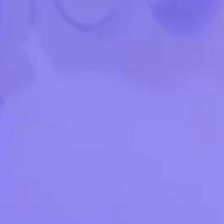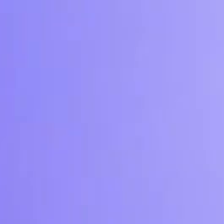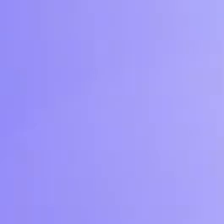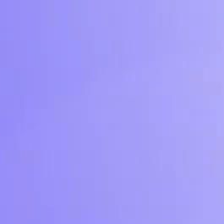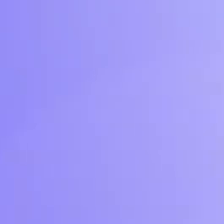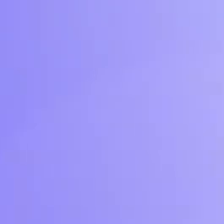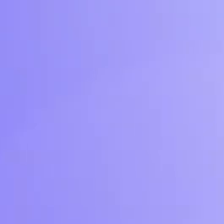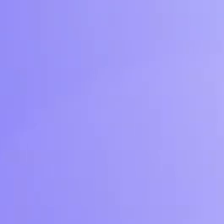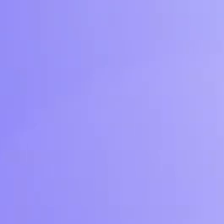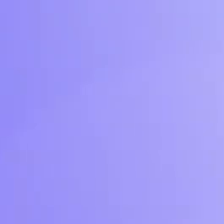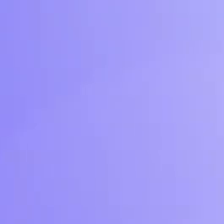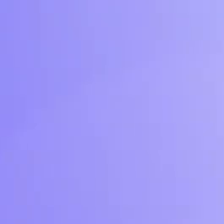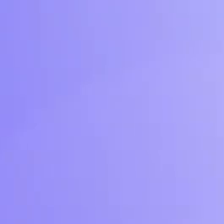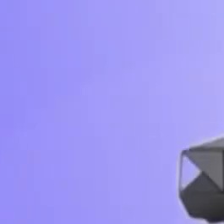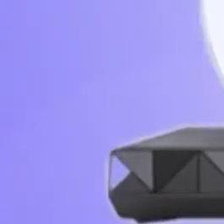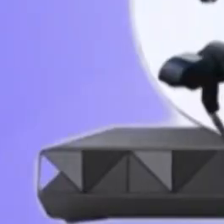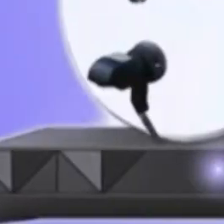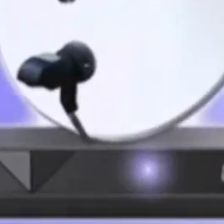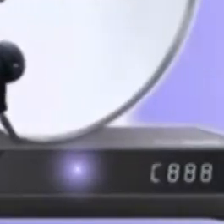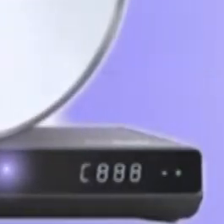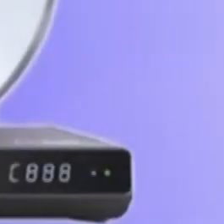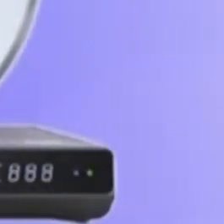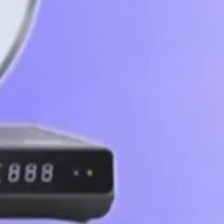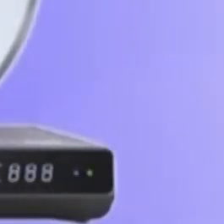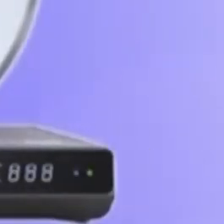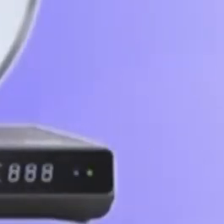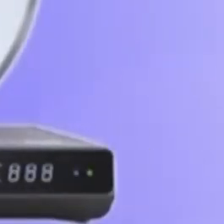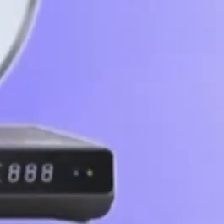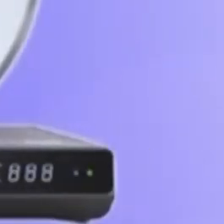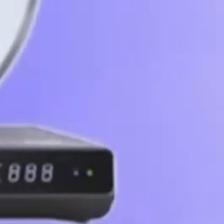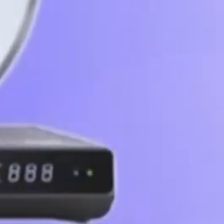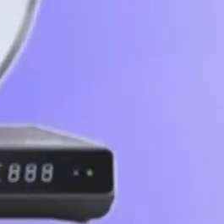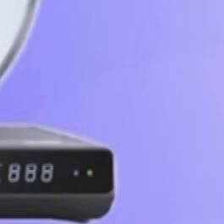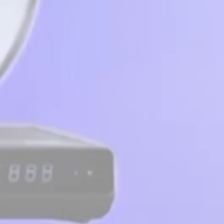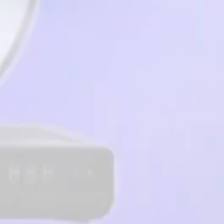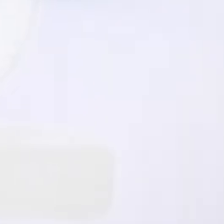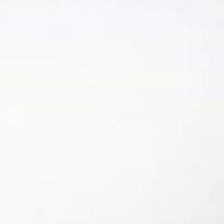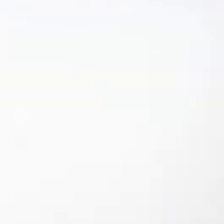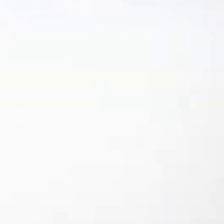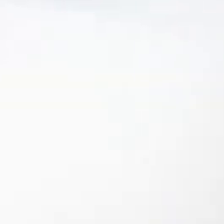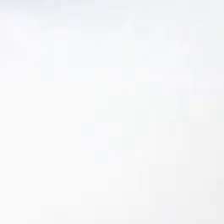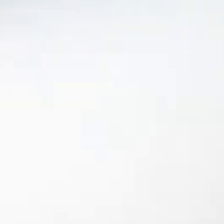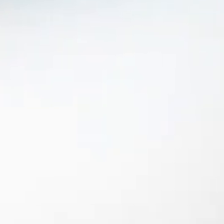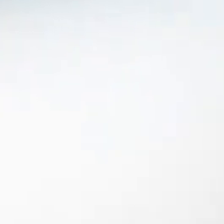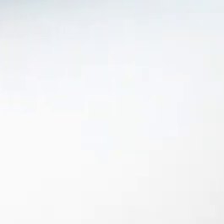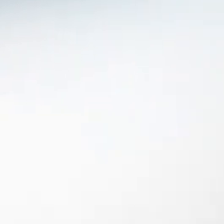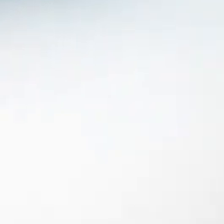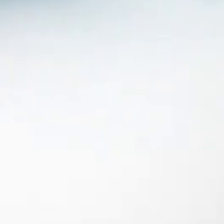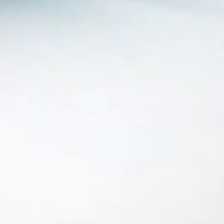only on Zanis TV, Channel 6 DTT and Channel 458 DTH on Topstar. Don't miss.